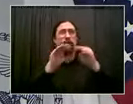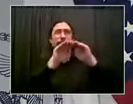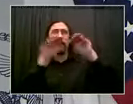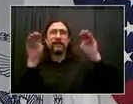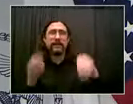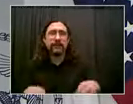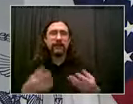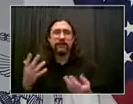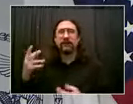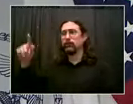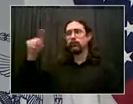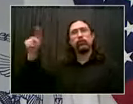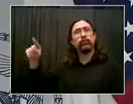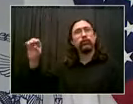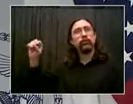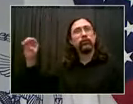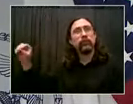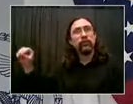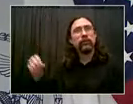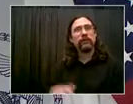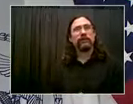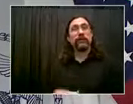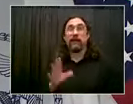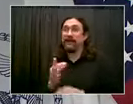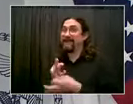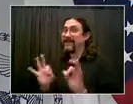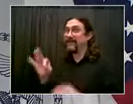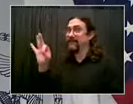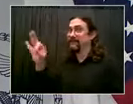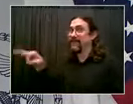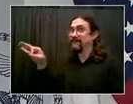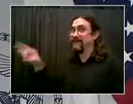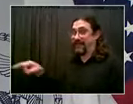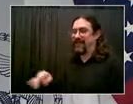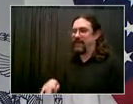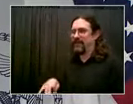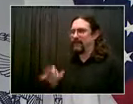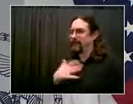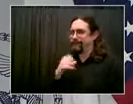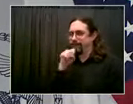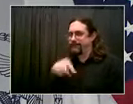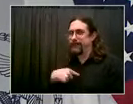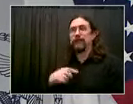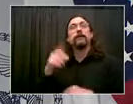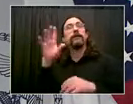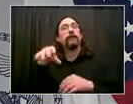fries from Shake Shack, all you gotta do is go to